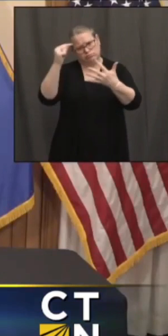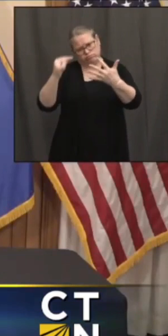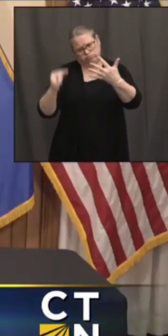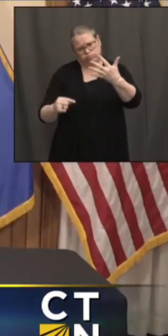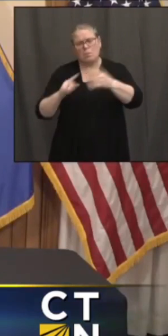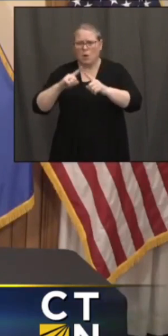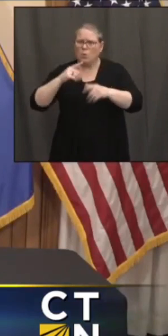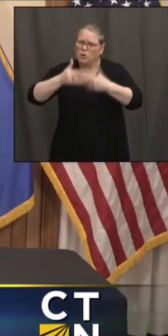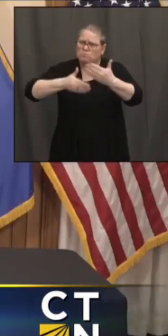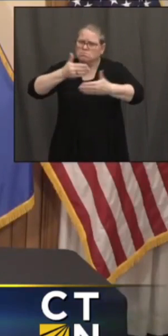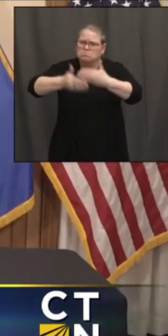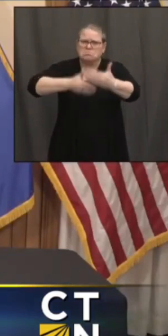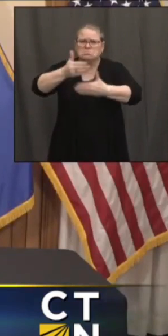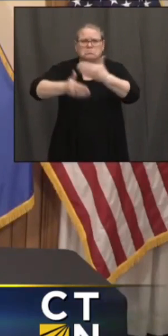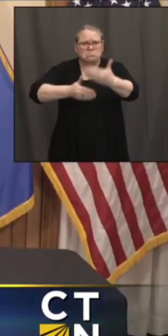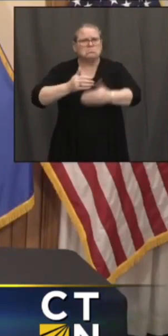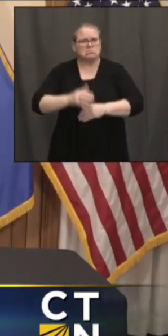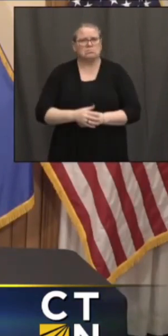everybody.